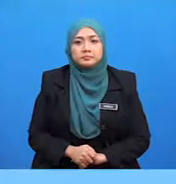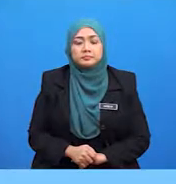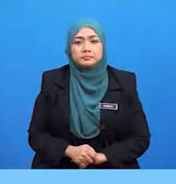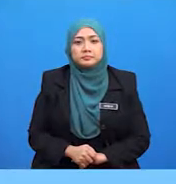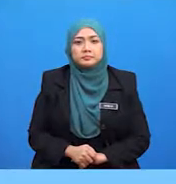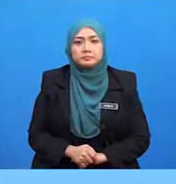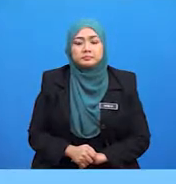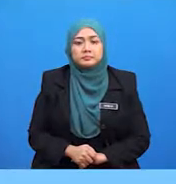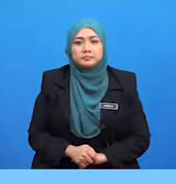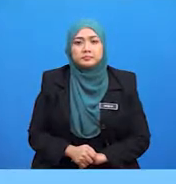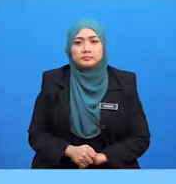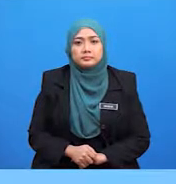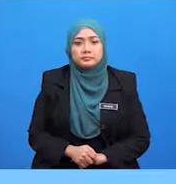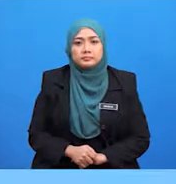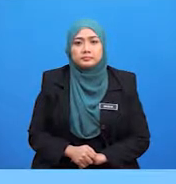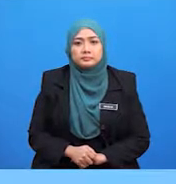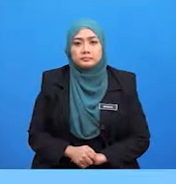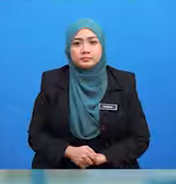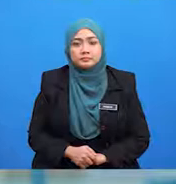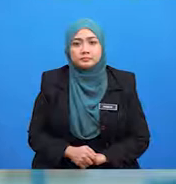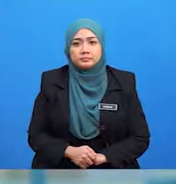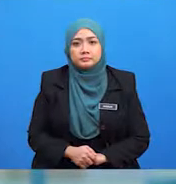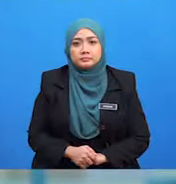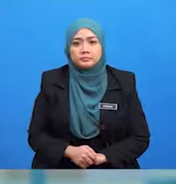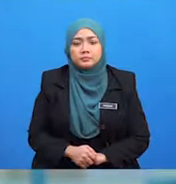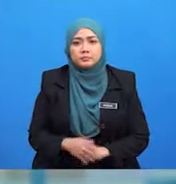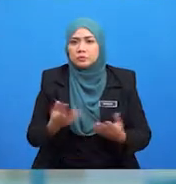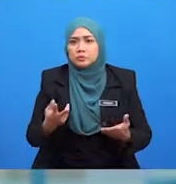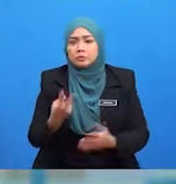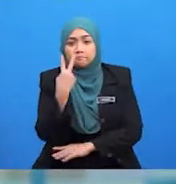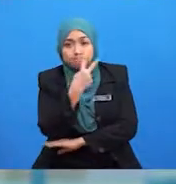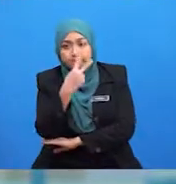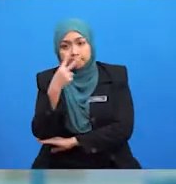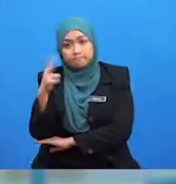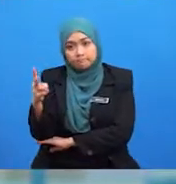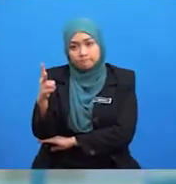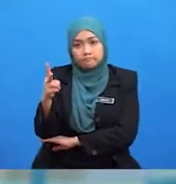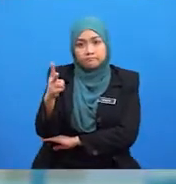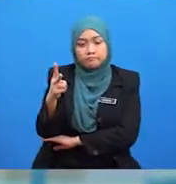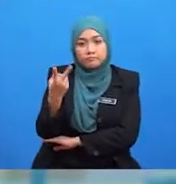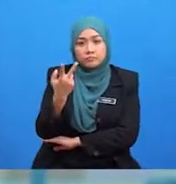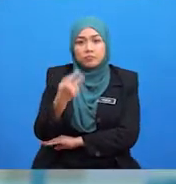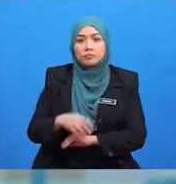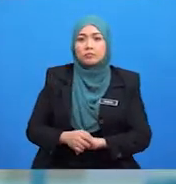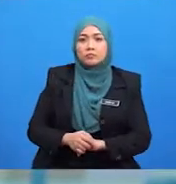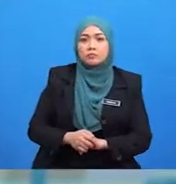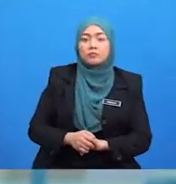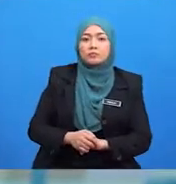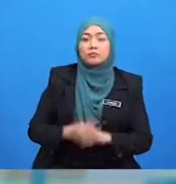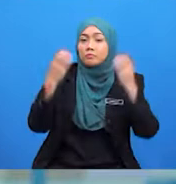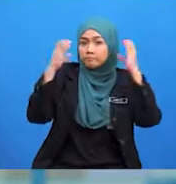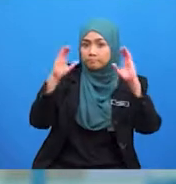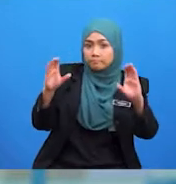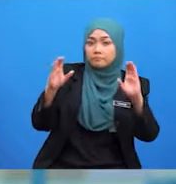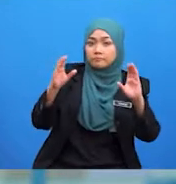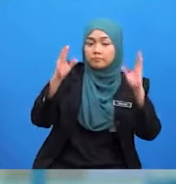So looking at all this, I am actually hoping that I would be given a chance